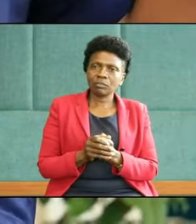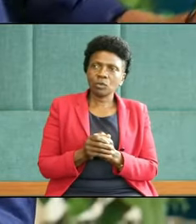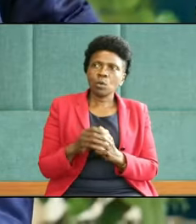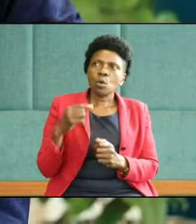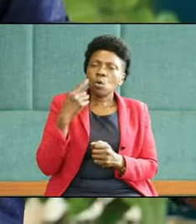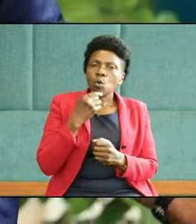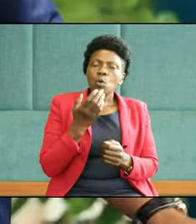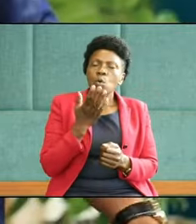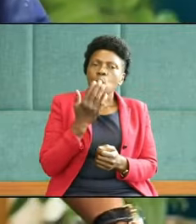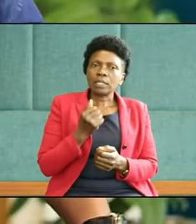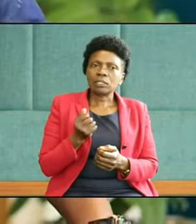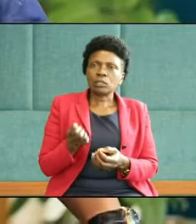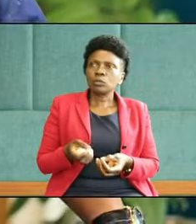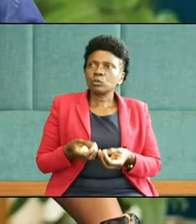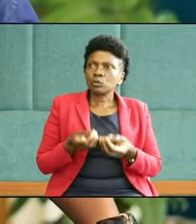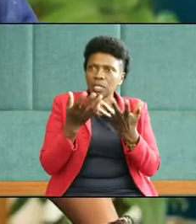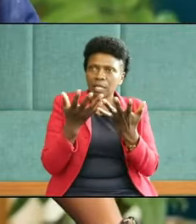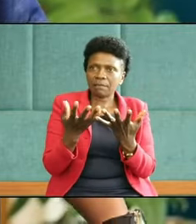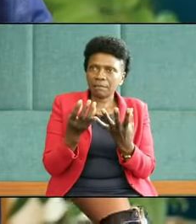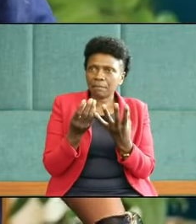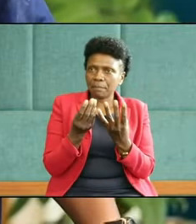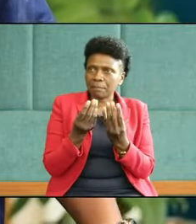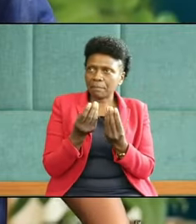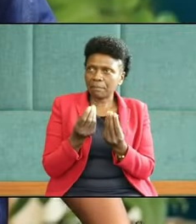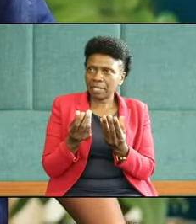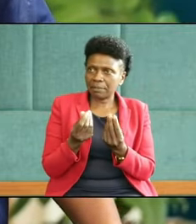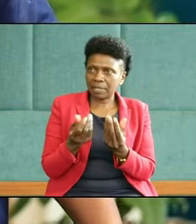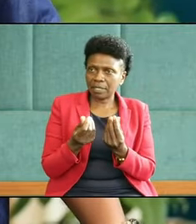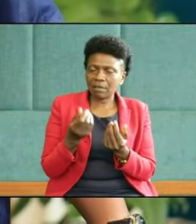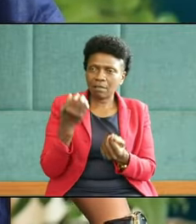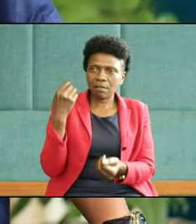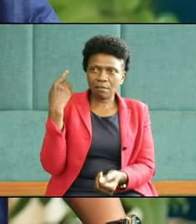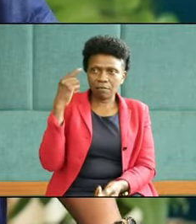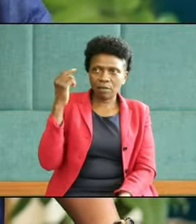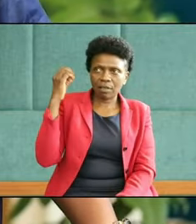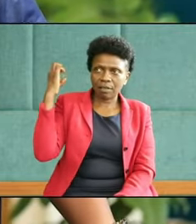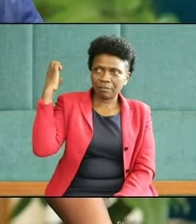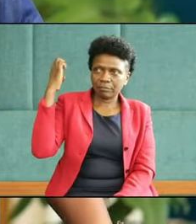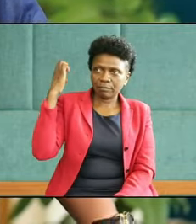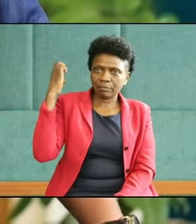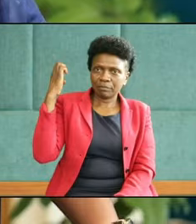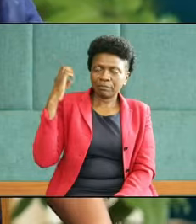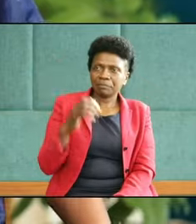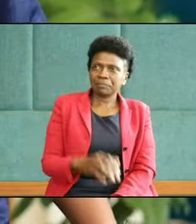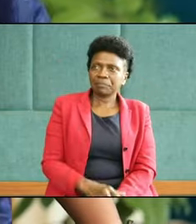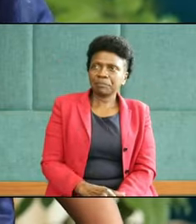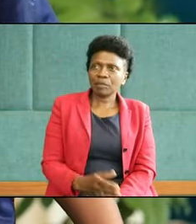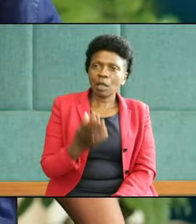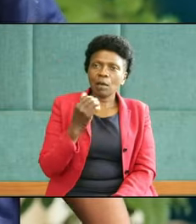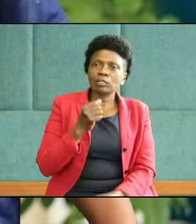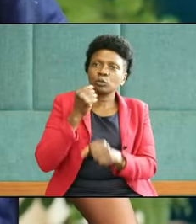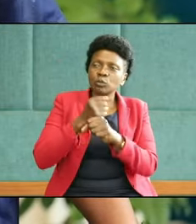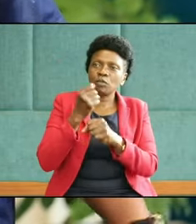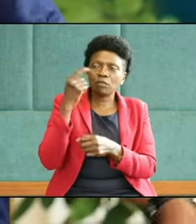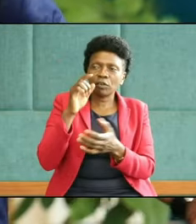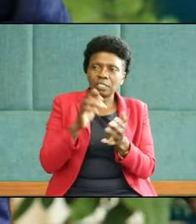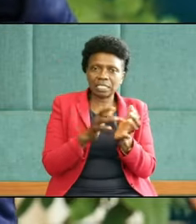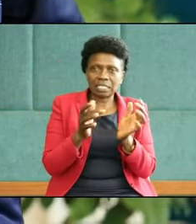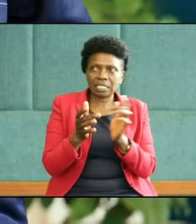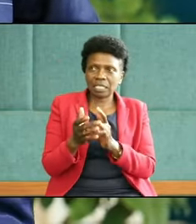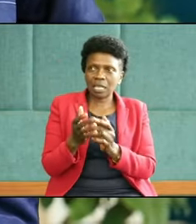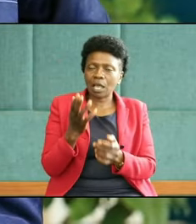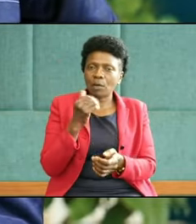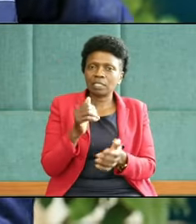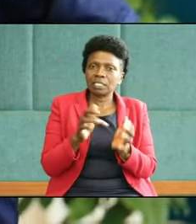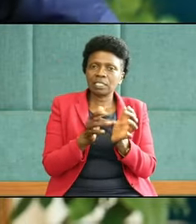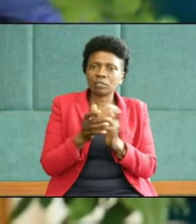We need $13,000. I want to put something for this evangelism campaign. Pastor Mensah, I want to do it for Jesus. I want to make him smile, and